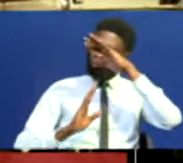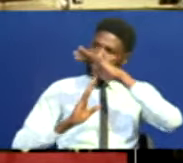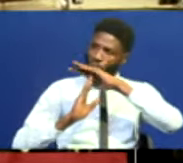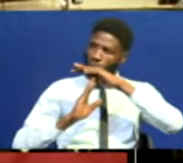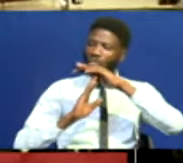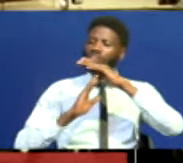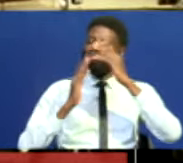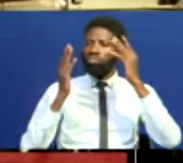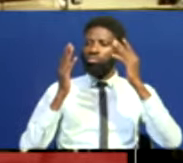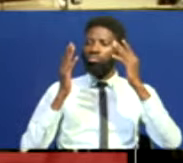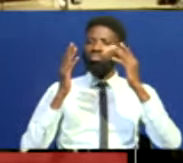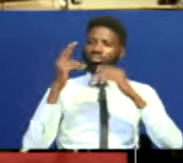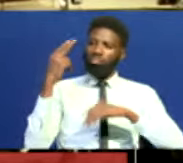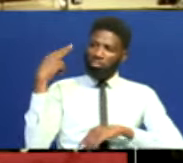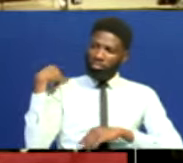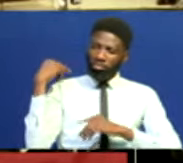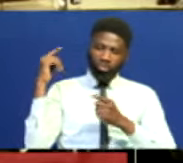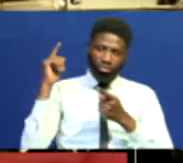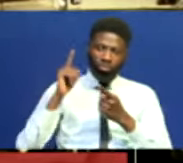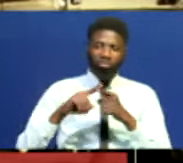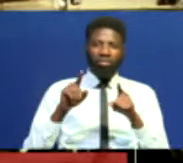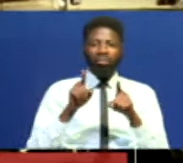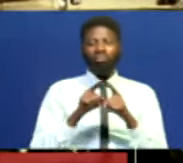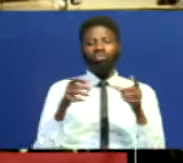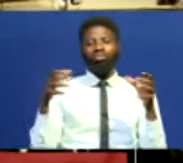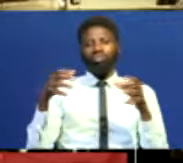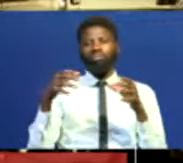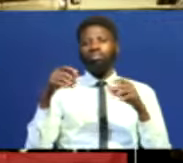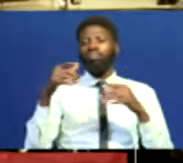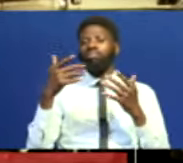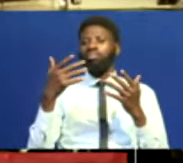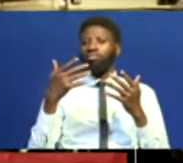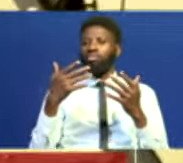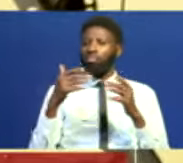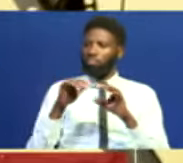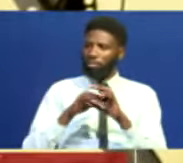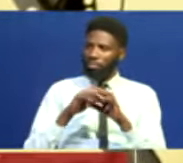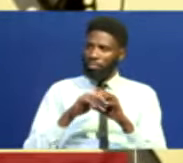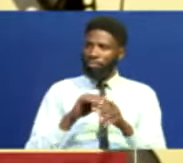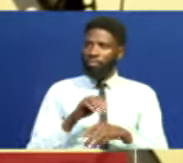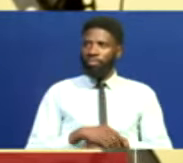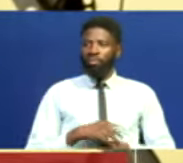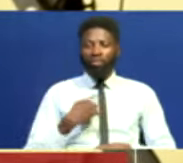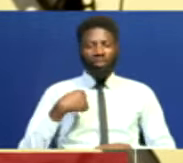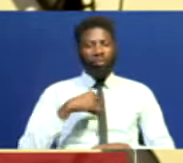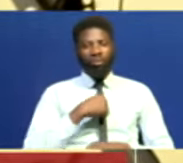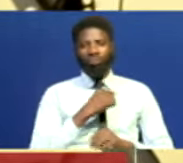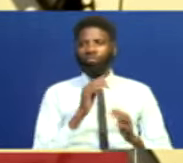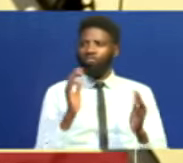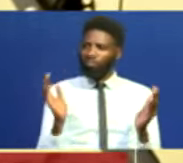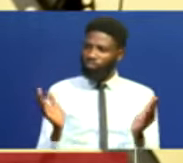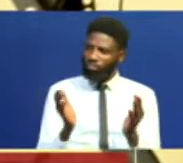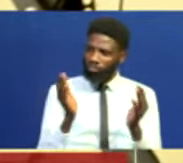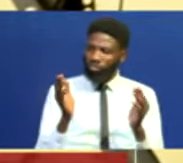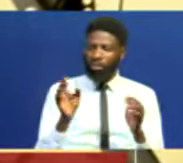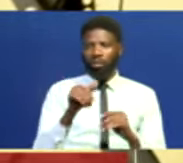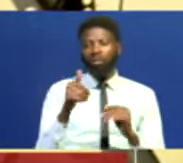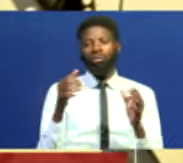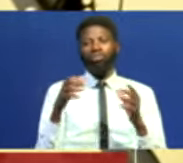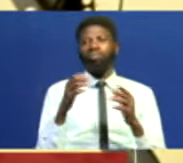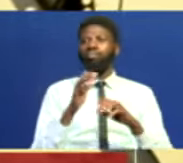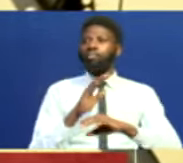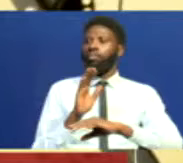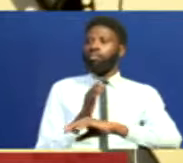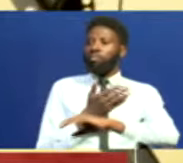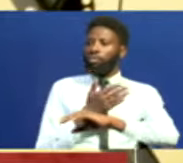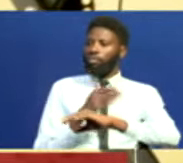the CBF. Tumeweza kuwapa motisha hata wanamuziki wengine pia